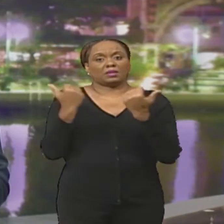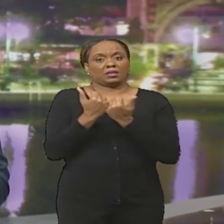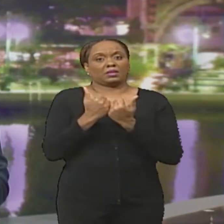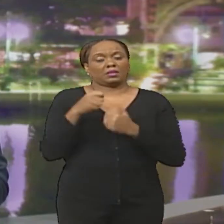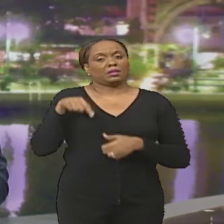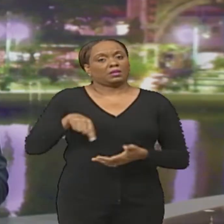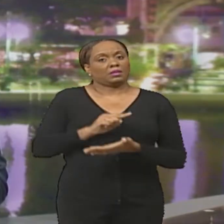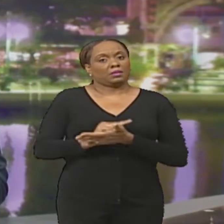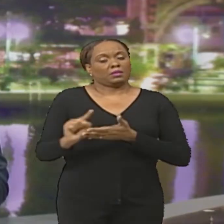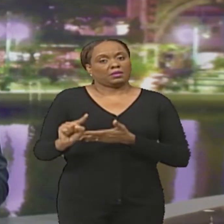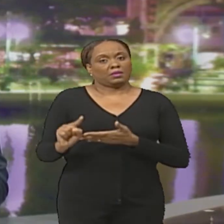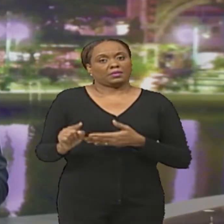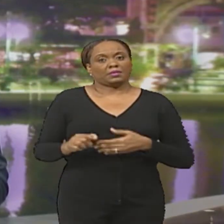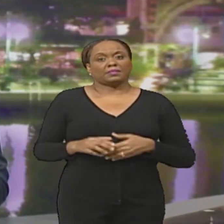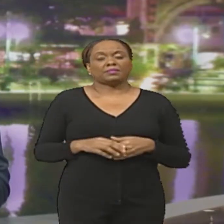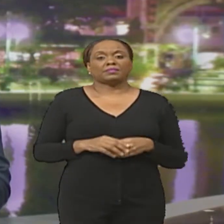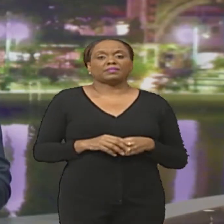week.